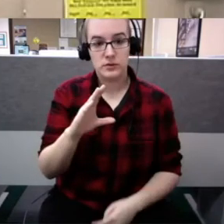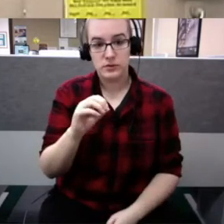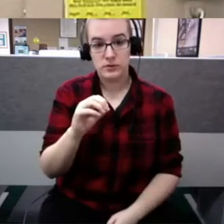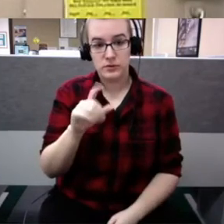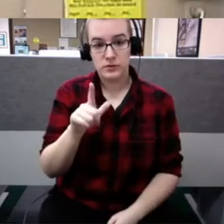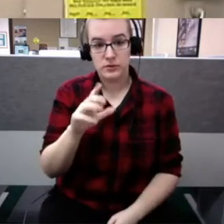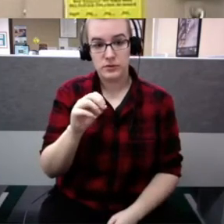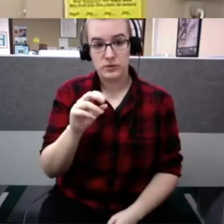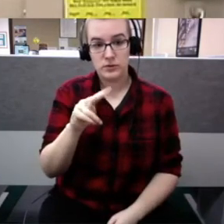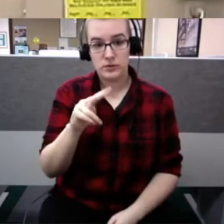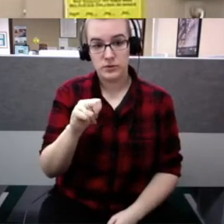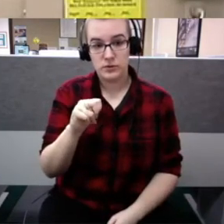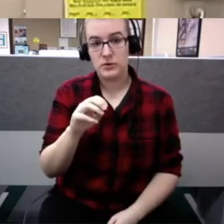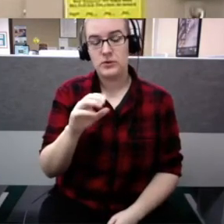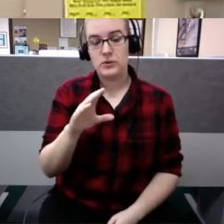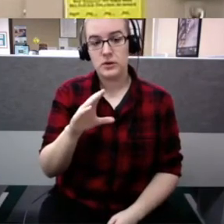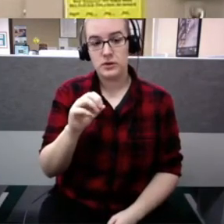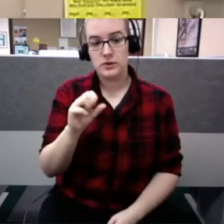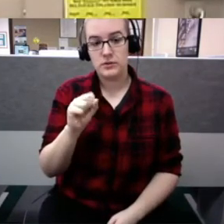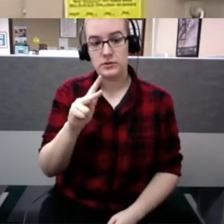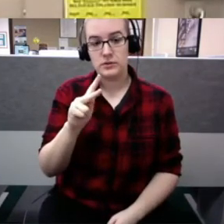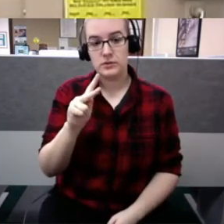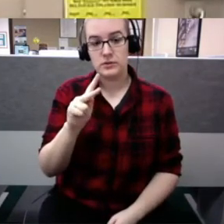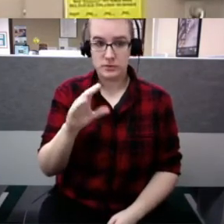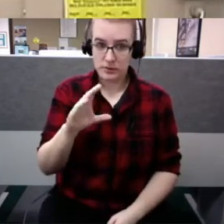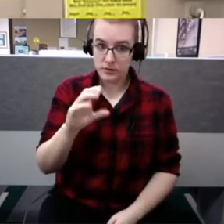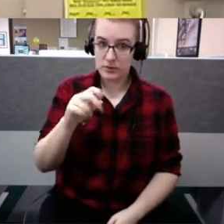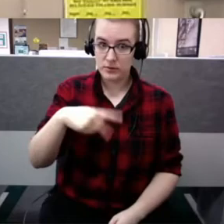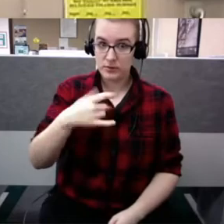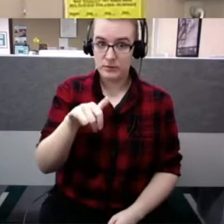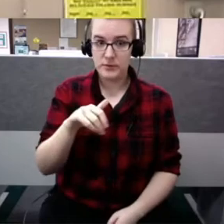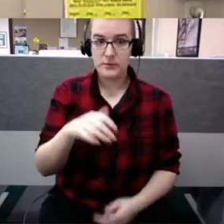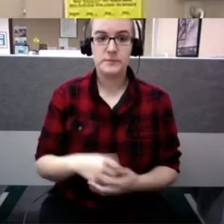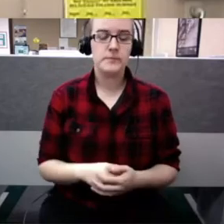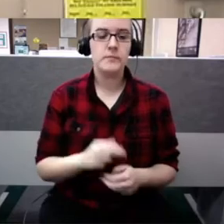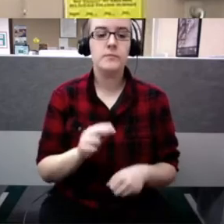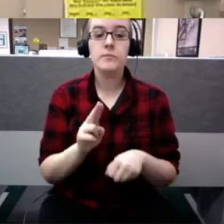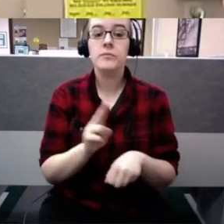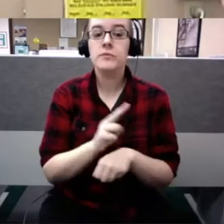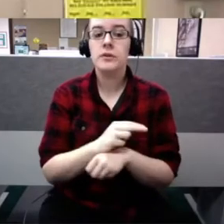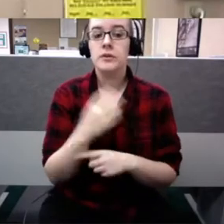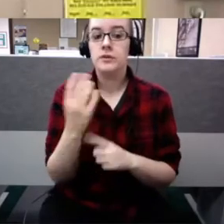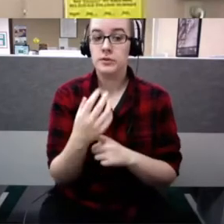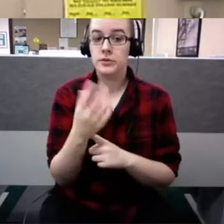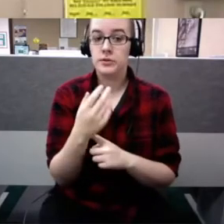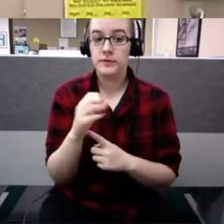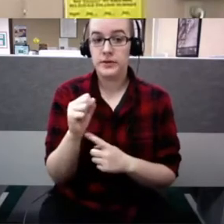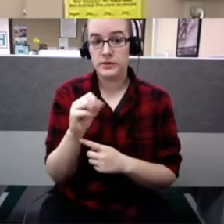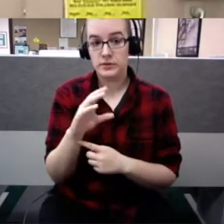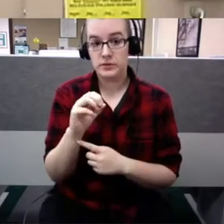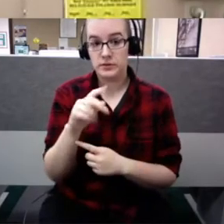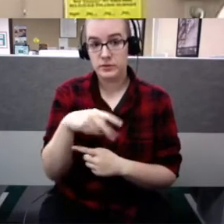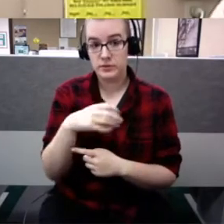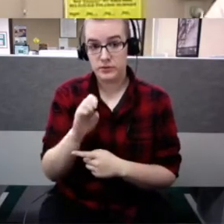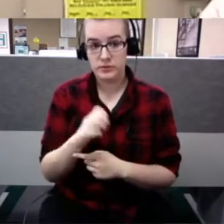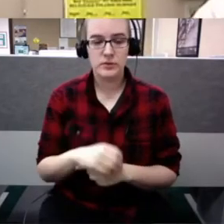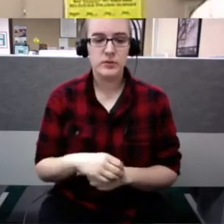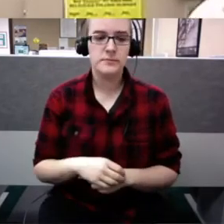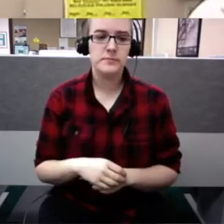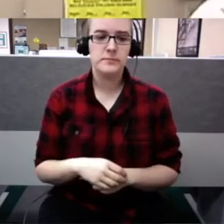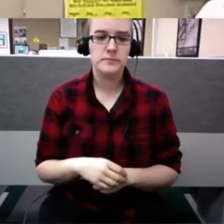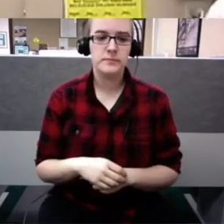called a colonoscopy. The colonoscopy is done with a video scope similar to the one for the upper, only